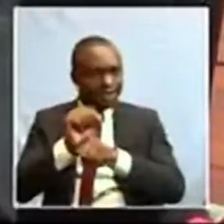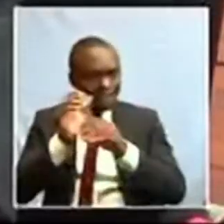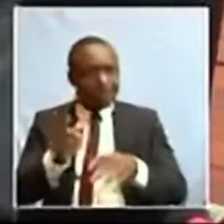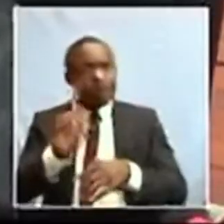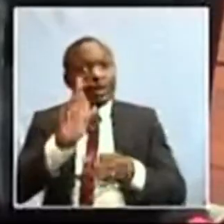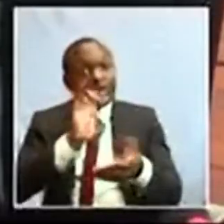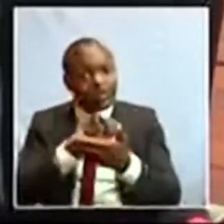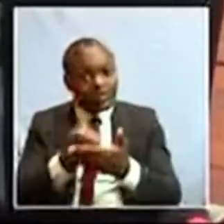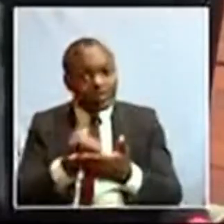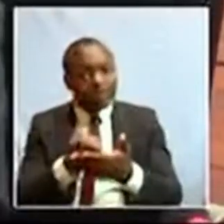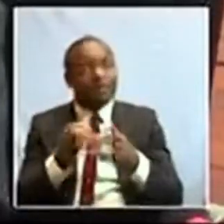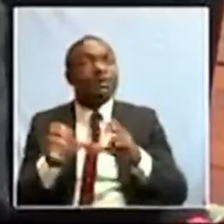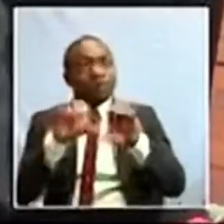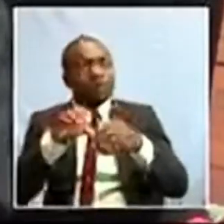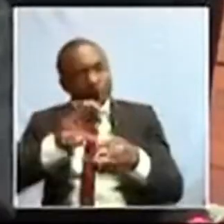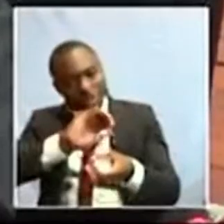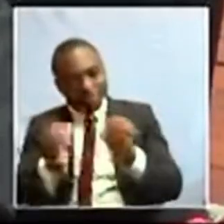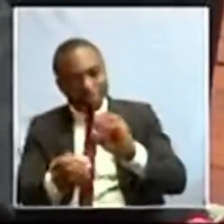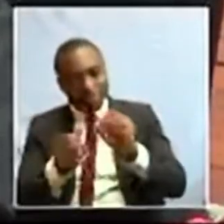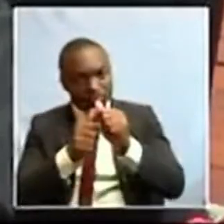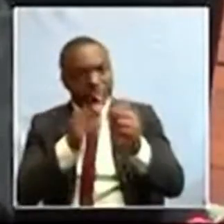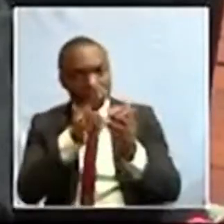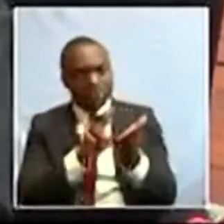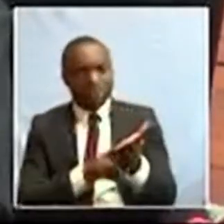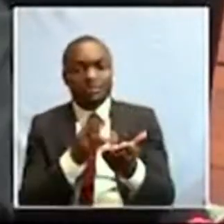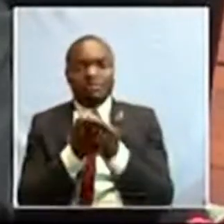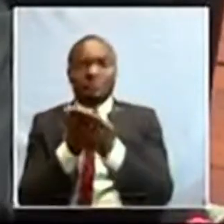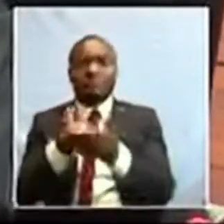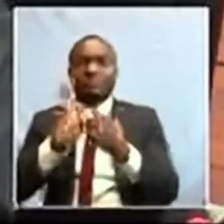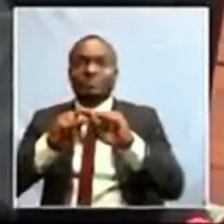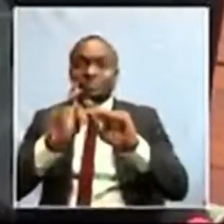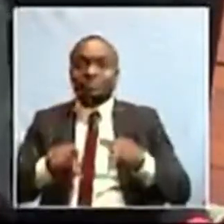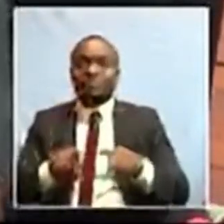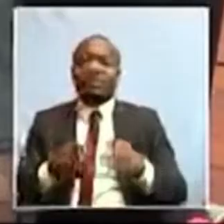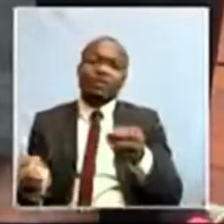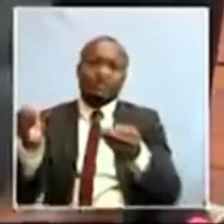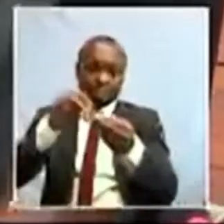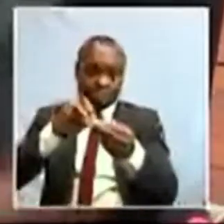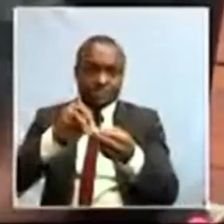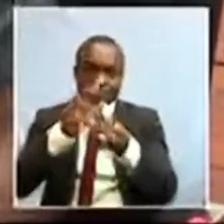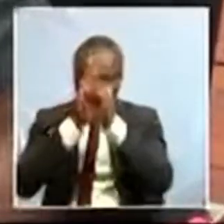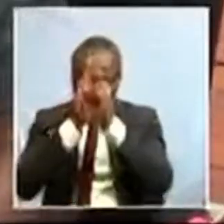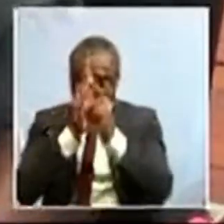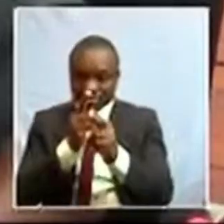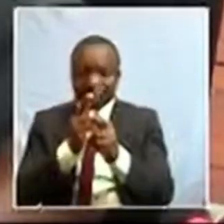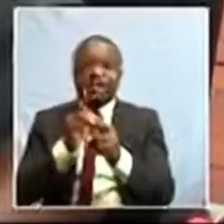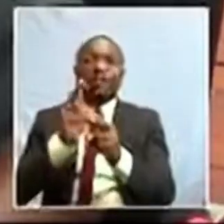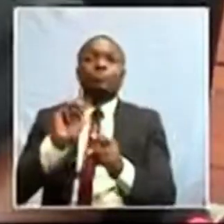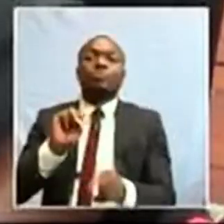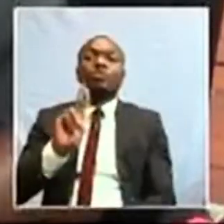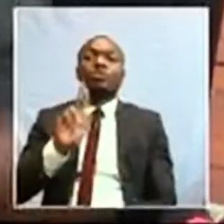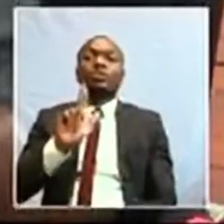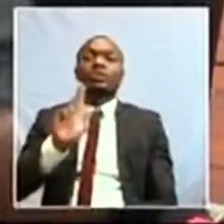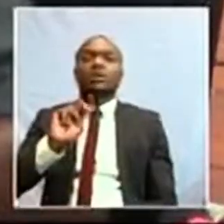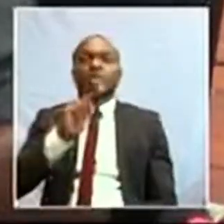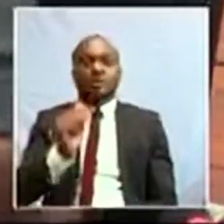that when you are doing the opposite based on the report? I submit, sir. Additional, Honorable Kampamba. And